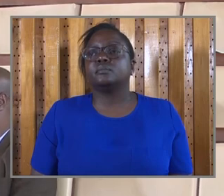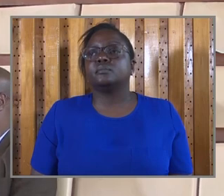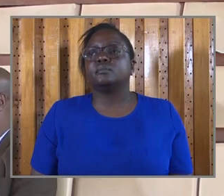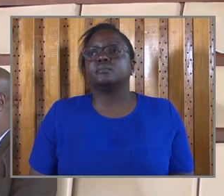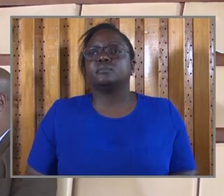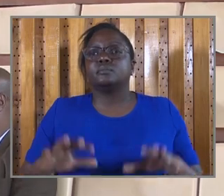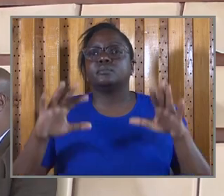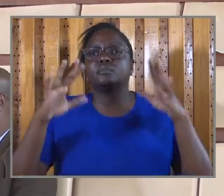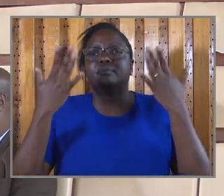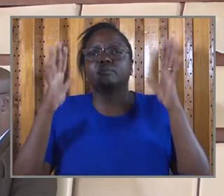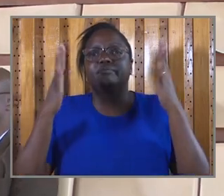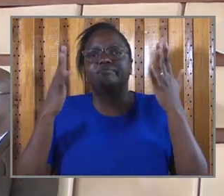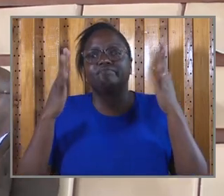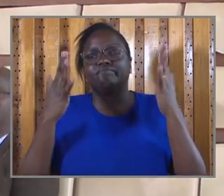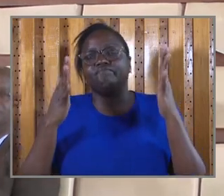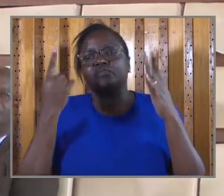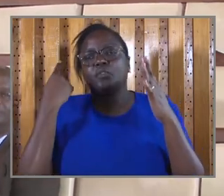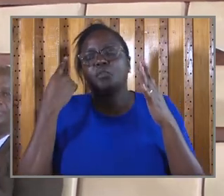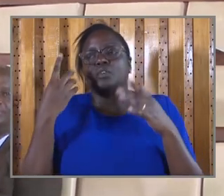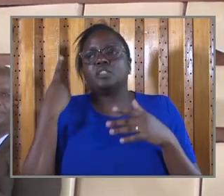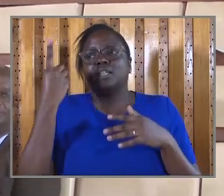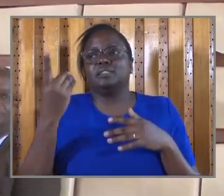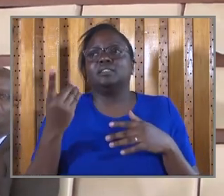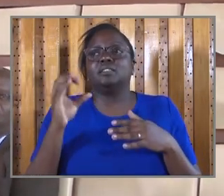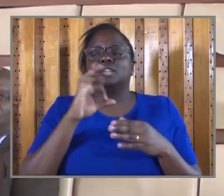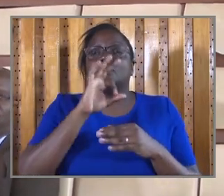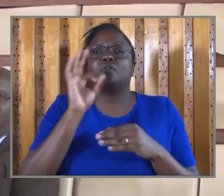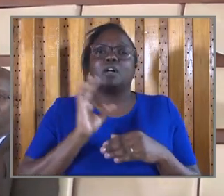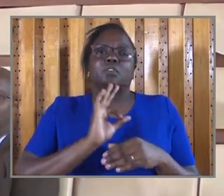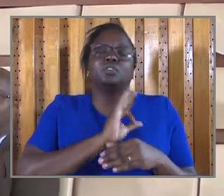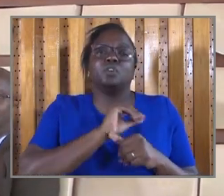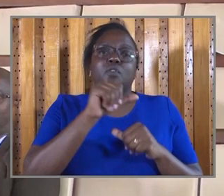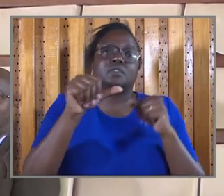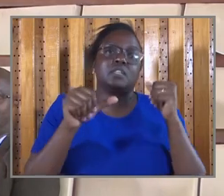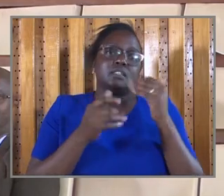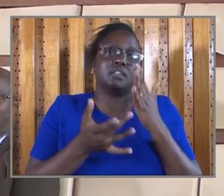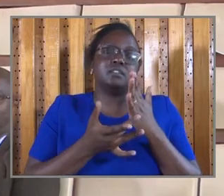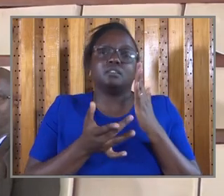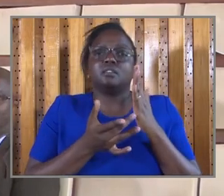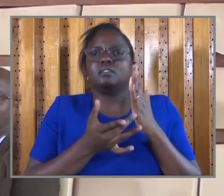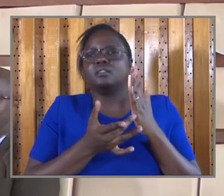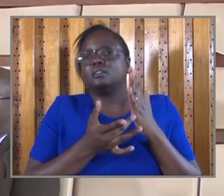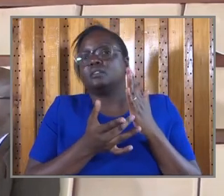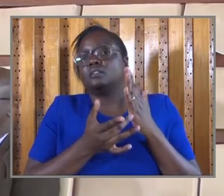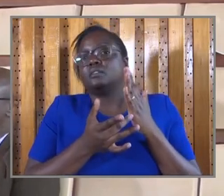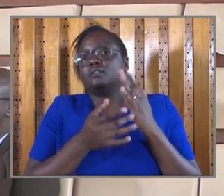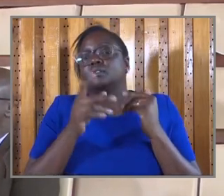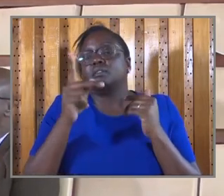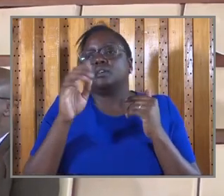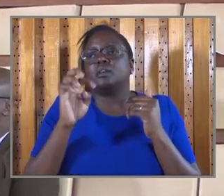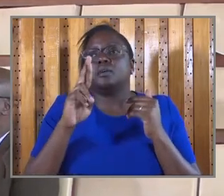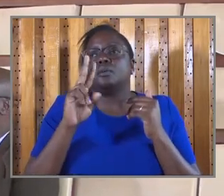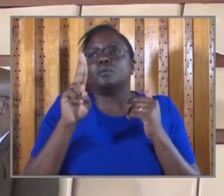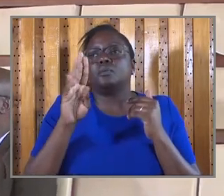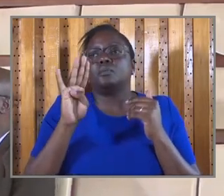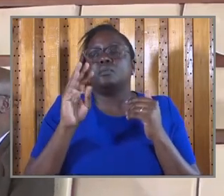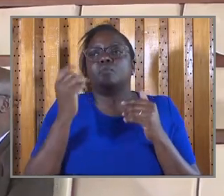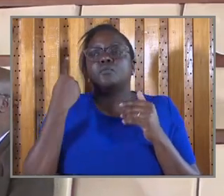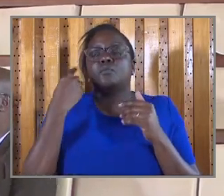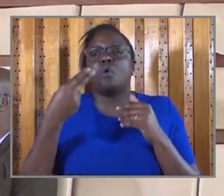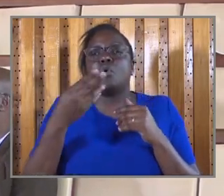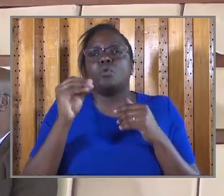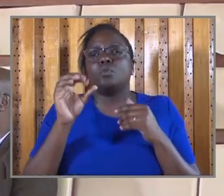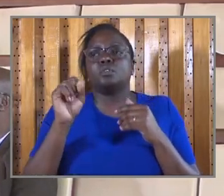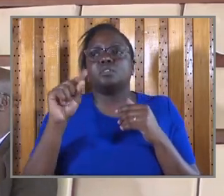Can we clap for the Dean, Faculty of Science and Technology, Professor Leonida Kerubo, for hosting us